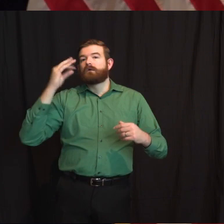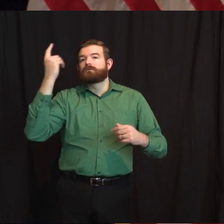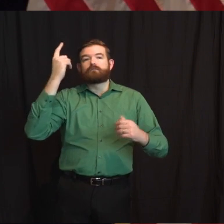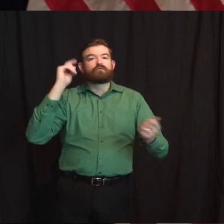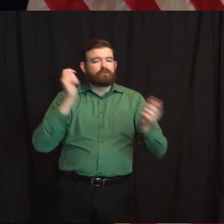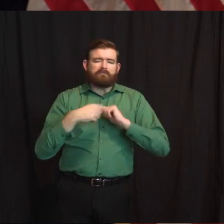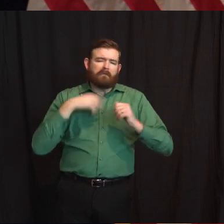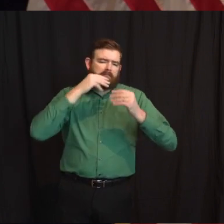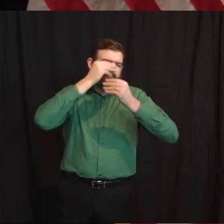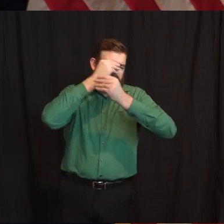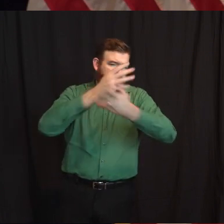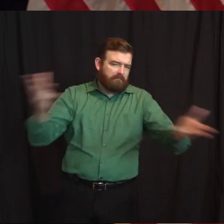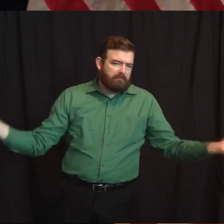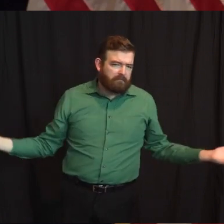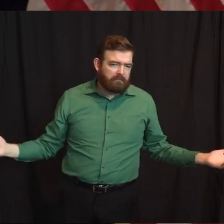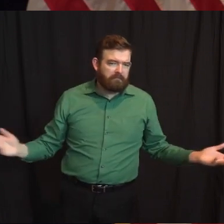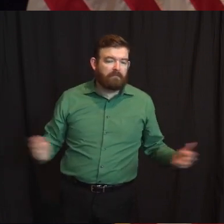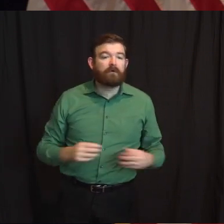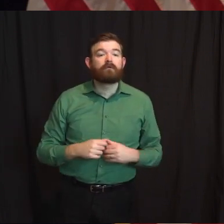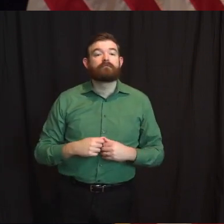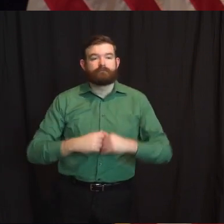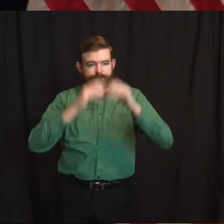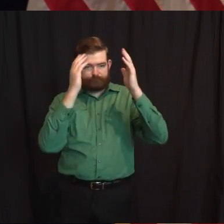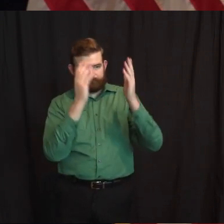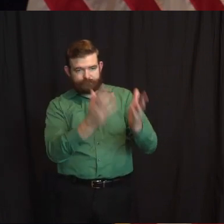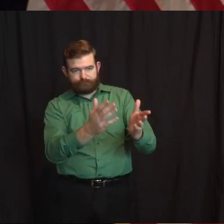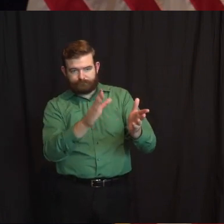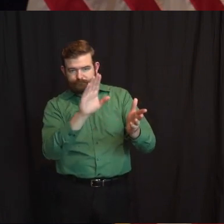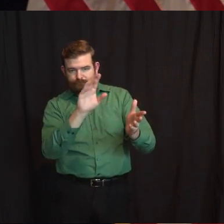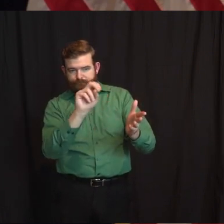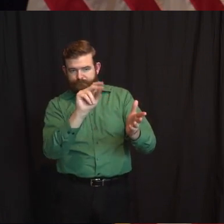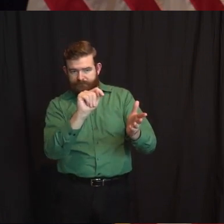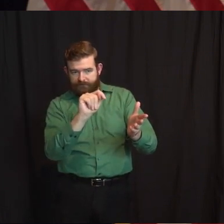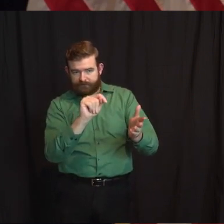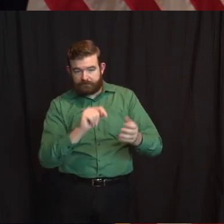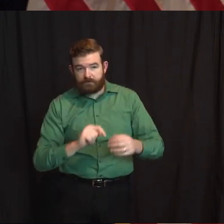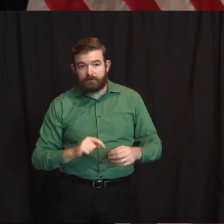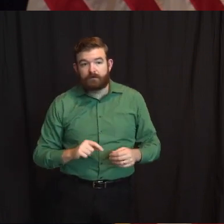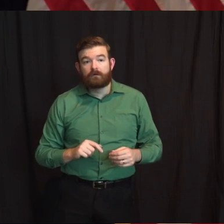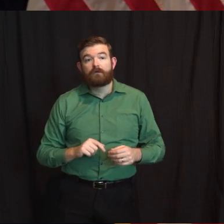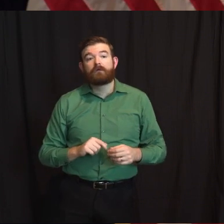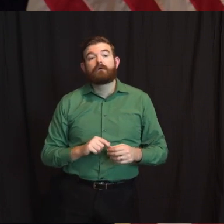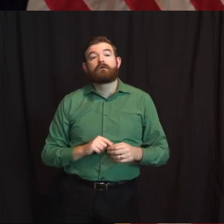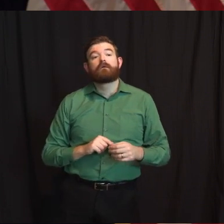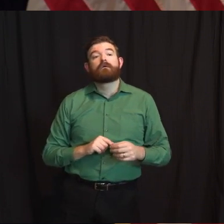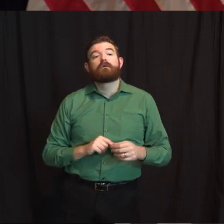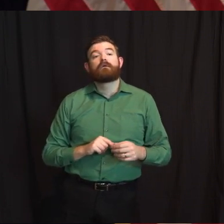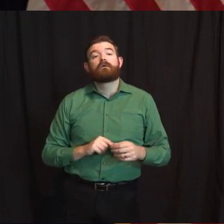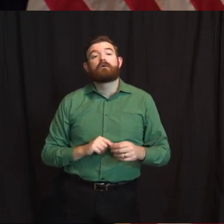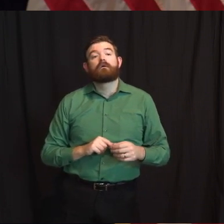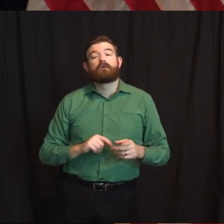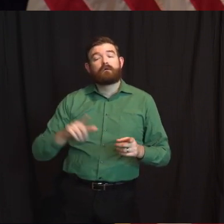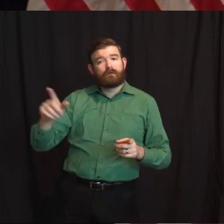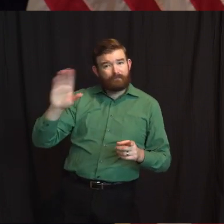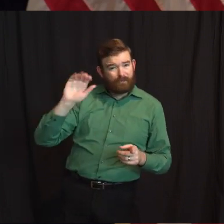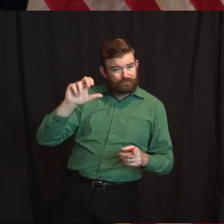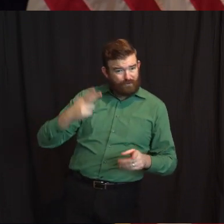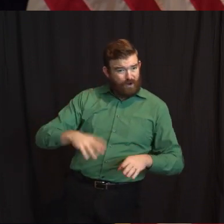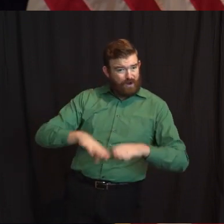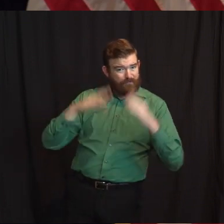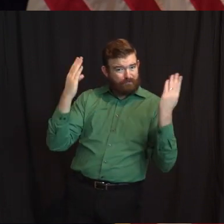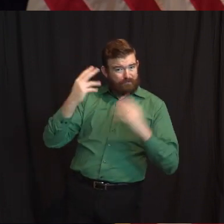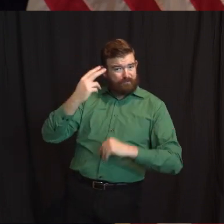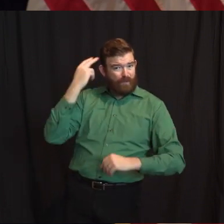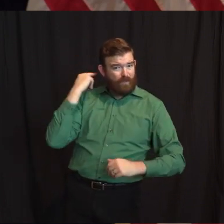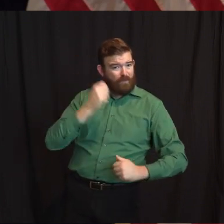afternoon. Good afternoon. So you say beaches will be open by Memorial Day, but the stay-at-home order remains in effect. How do you reconcile